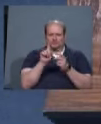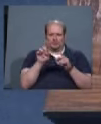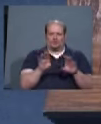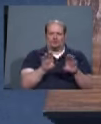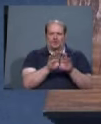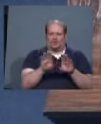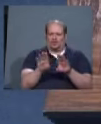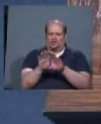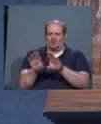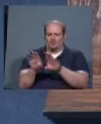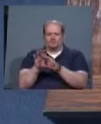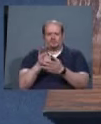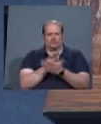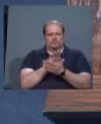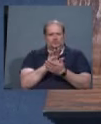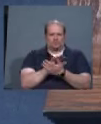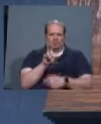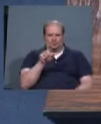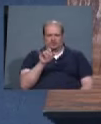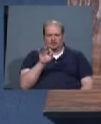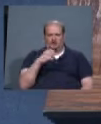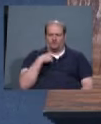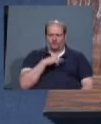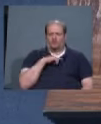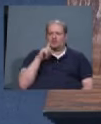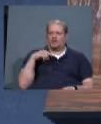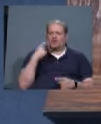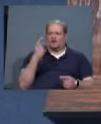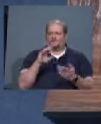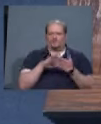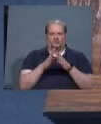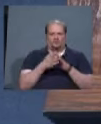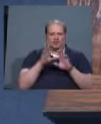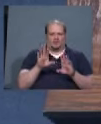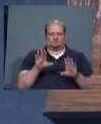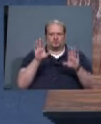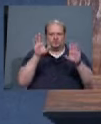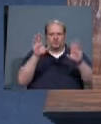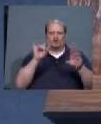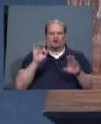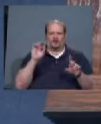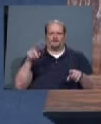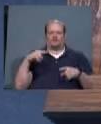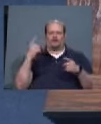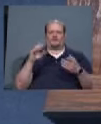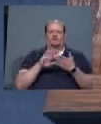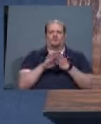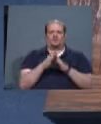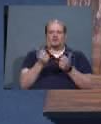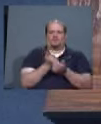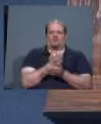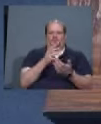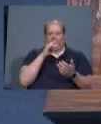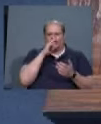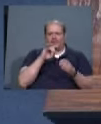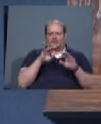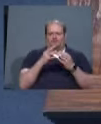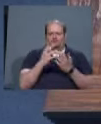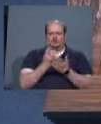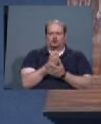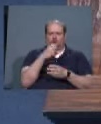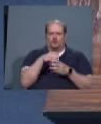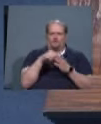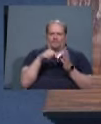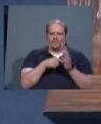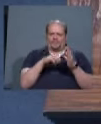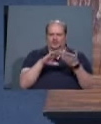closing schools. If we're ever going to be great, if we're ever going to be everything the kids and families deserve in this